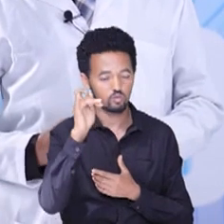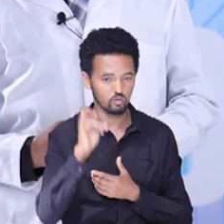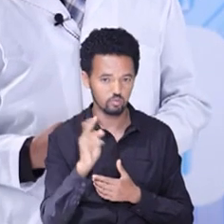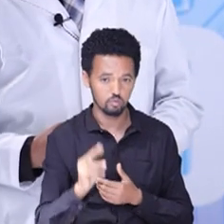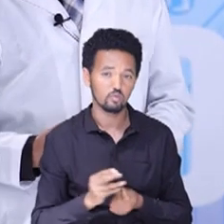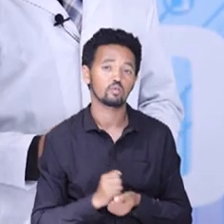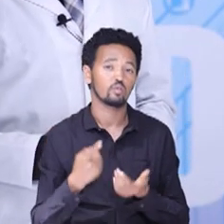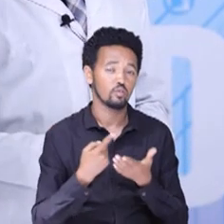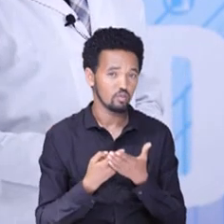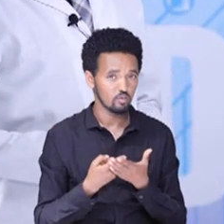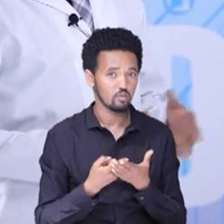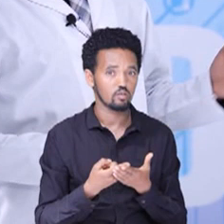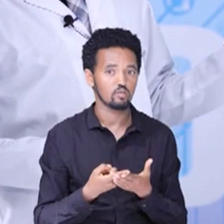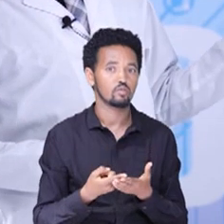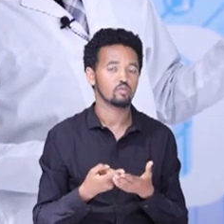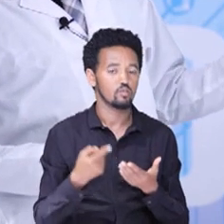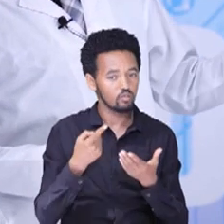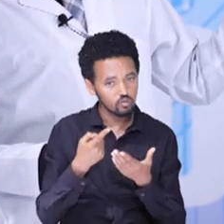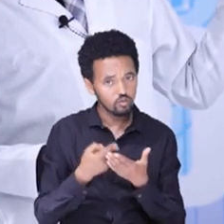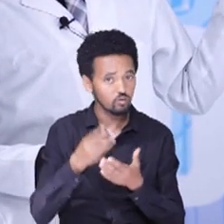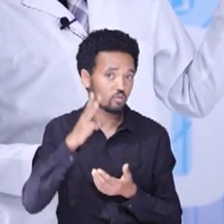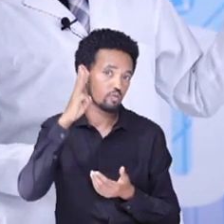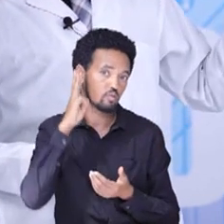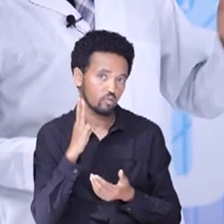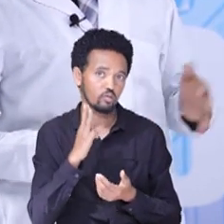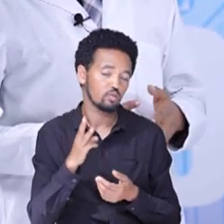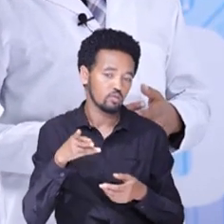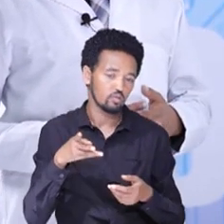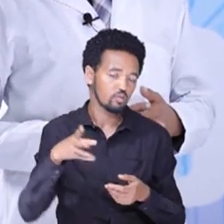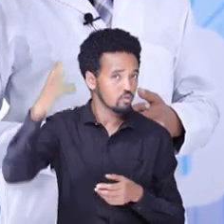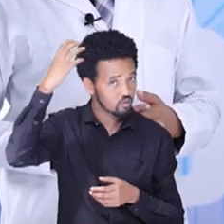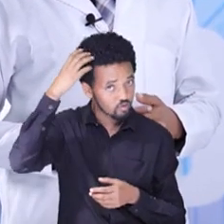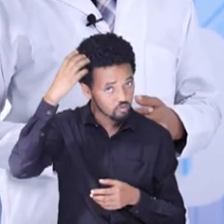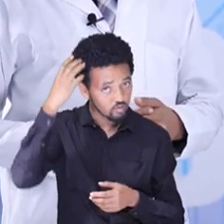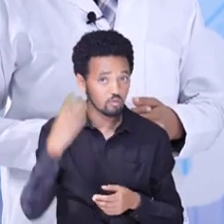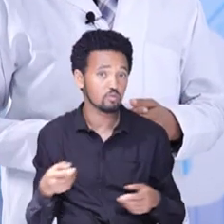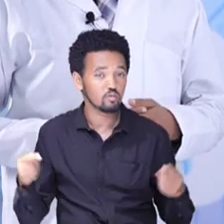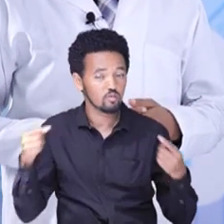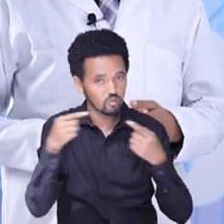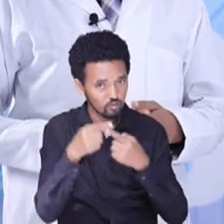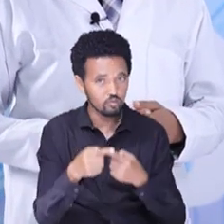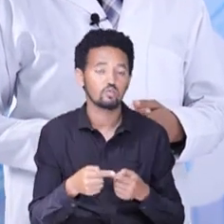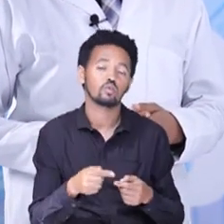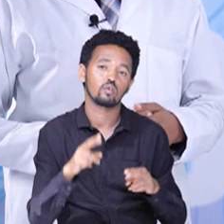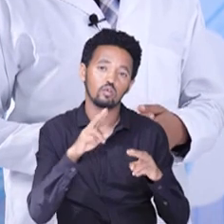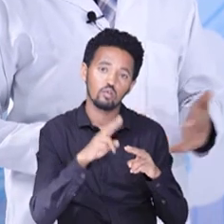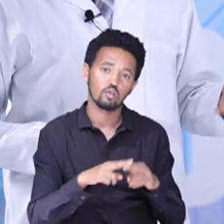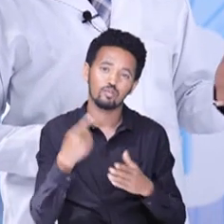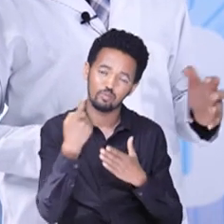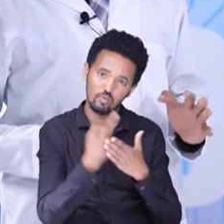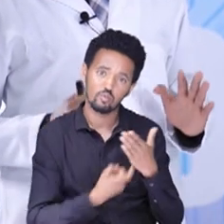The main cause for the rise of Gojam rebellion was the government attempted to increase the amount of